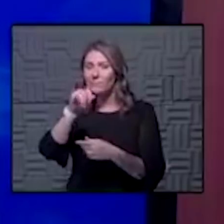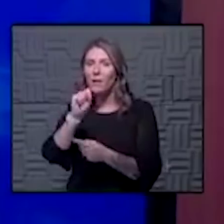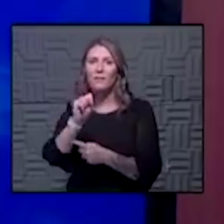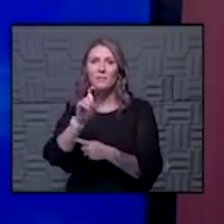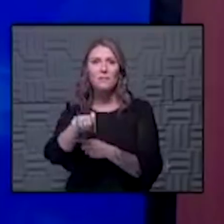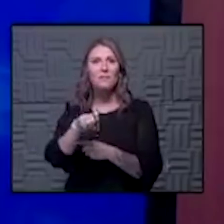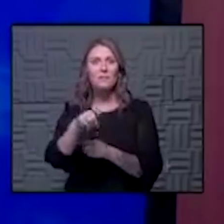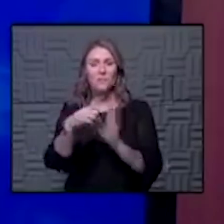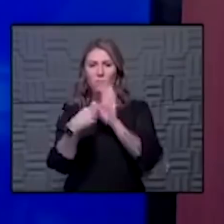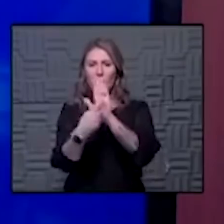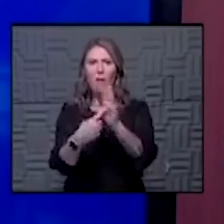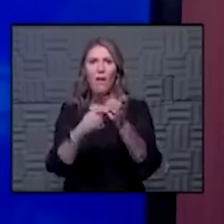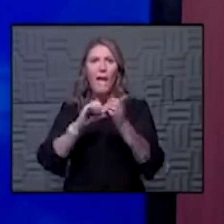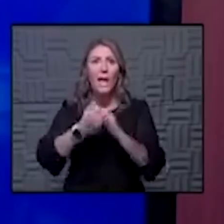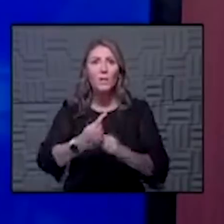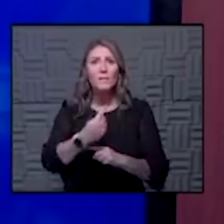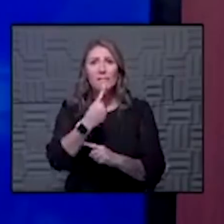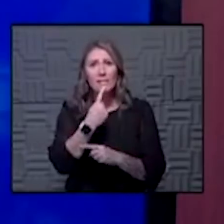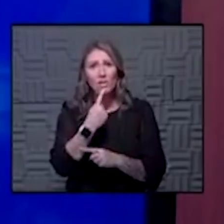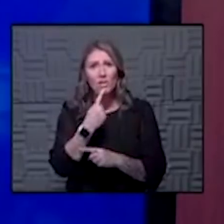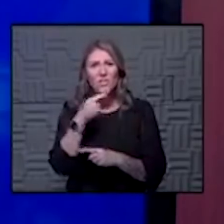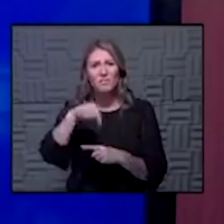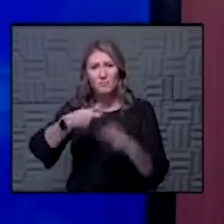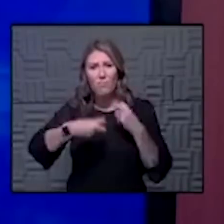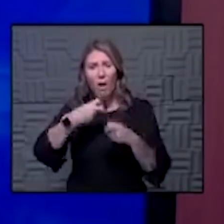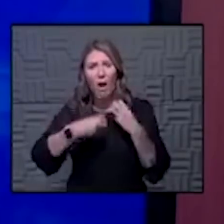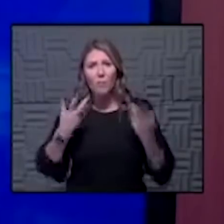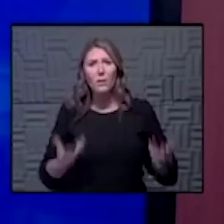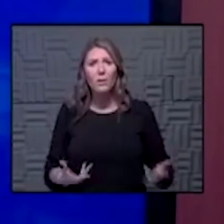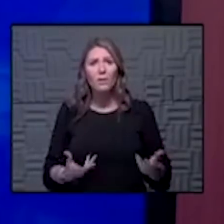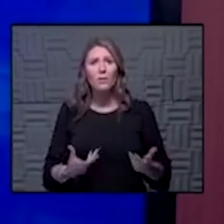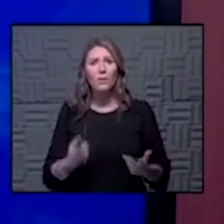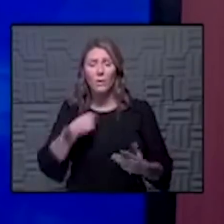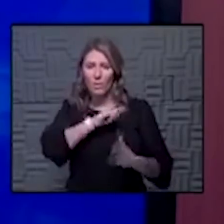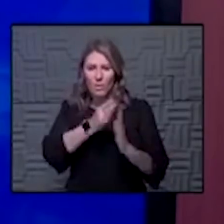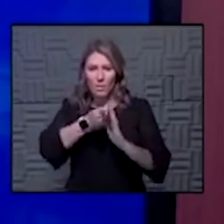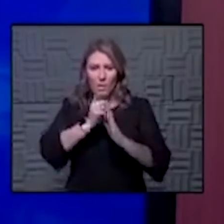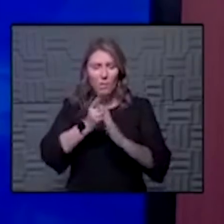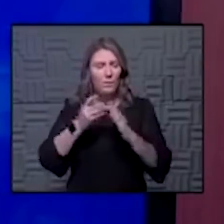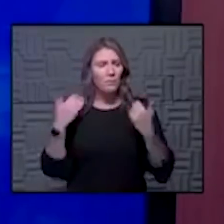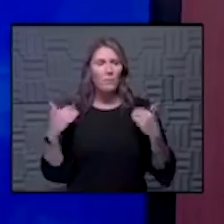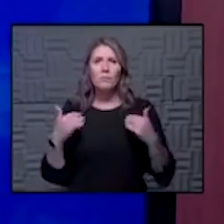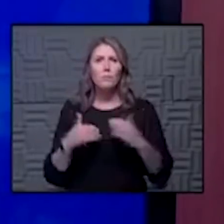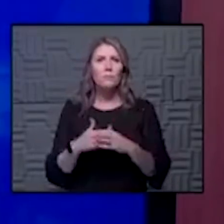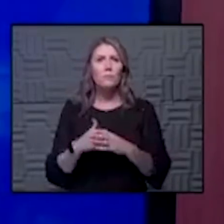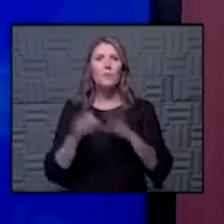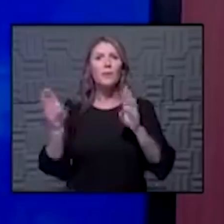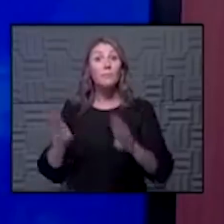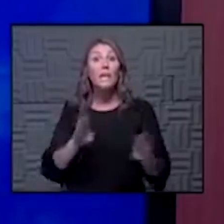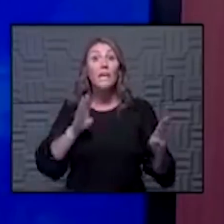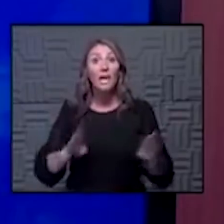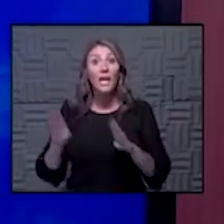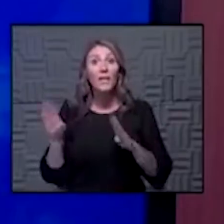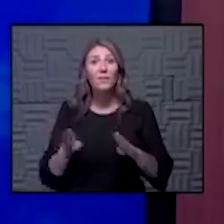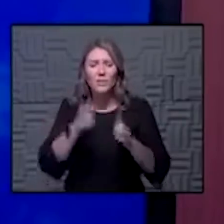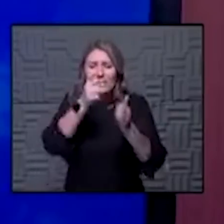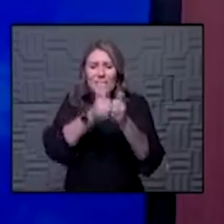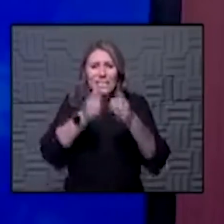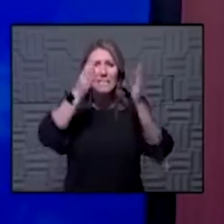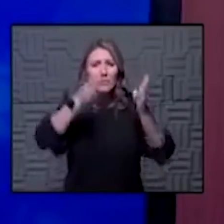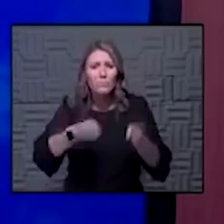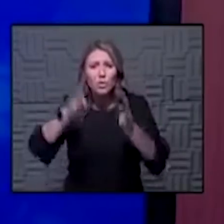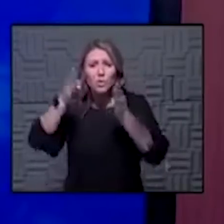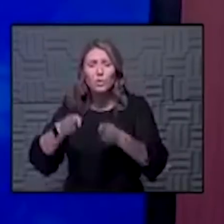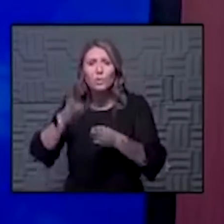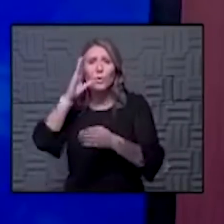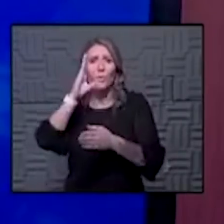community how serious we all need to take this. We are at a point where the behaviors of each individual person are